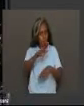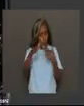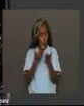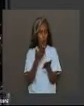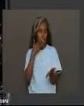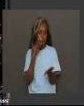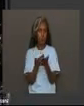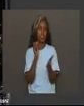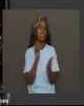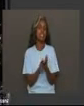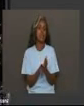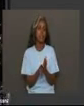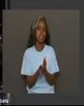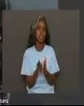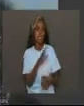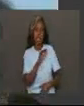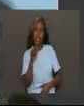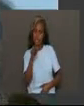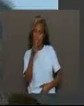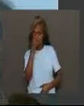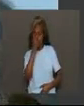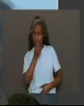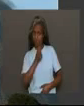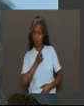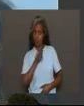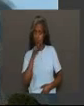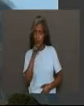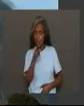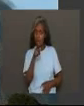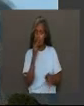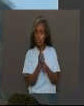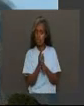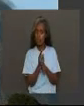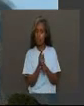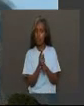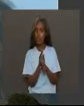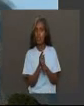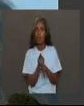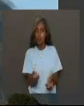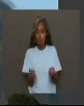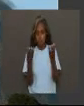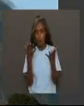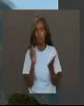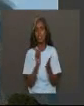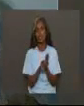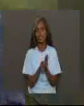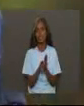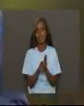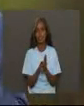good examples, and I am sure you may have thought of even more examples.